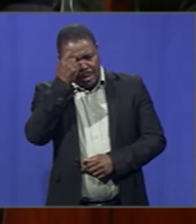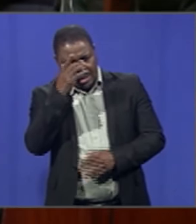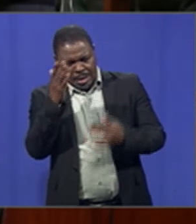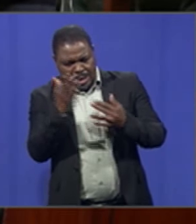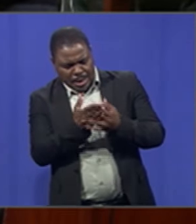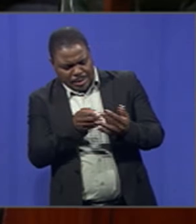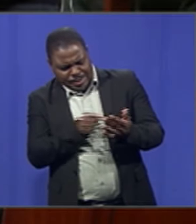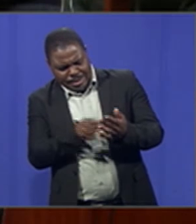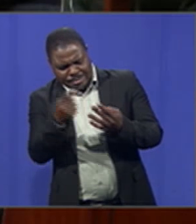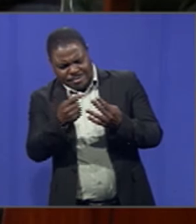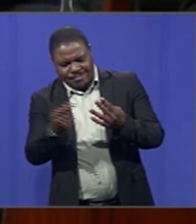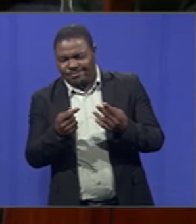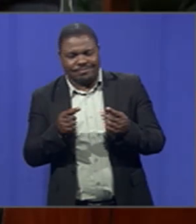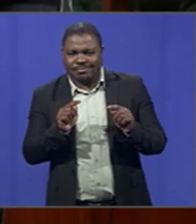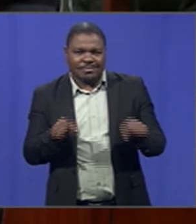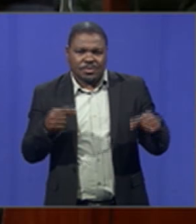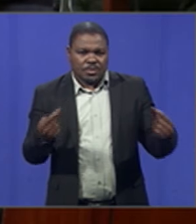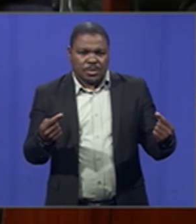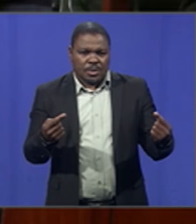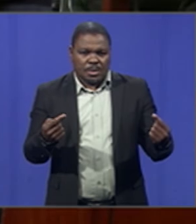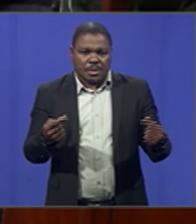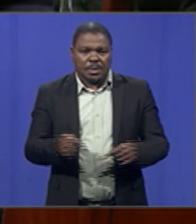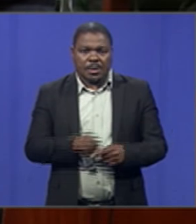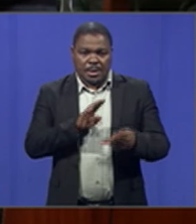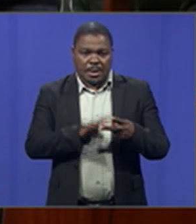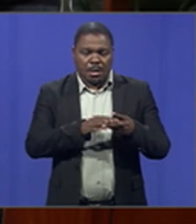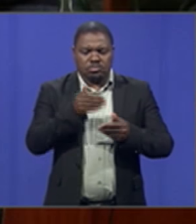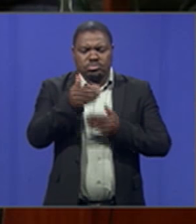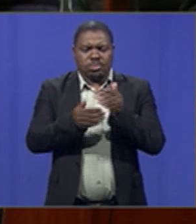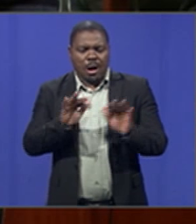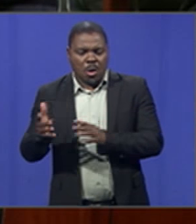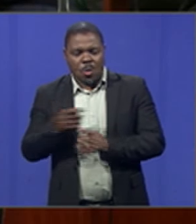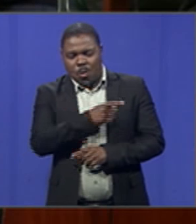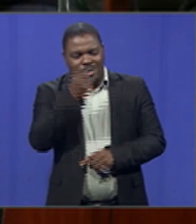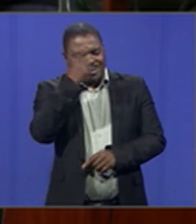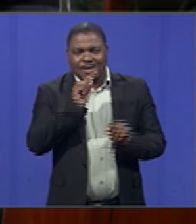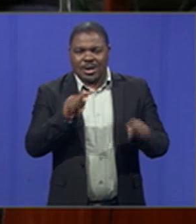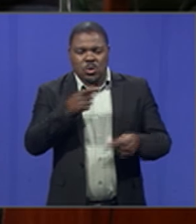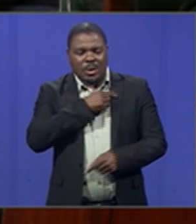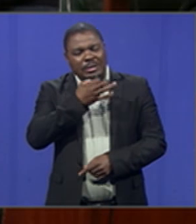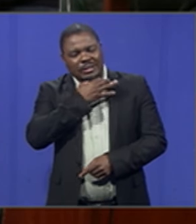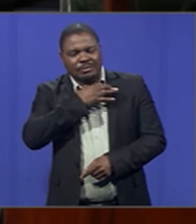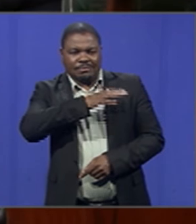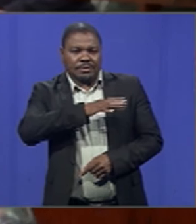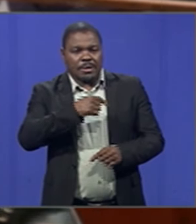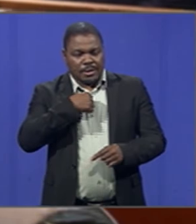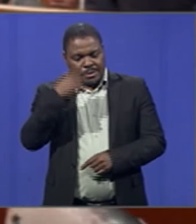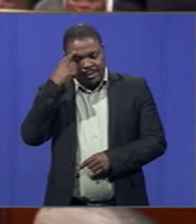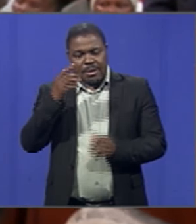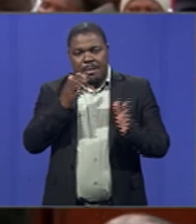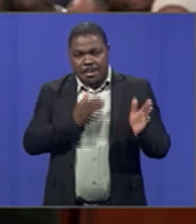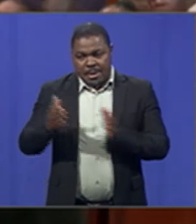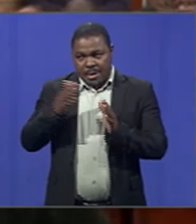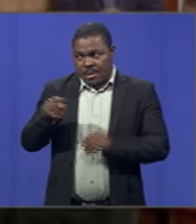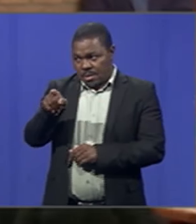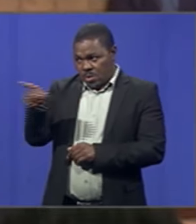charges that have been read, and even the proceedings today. For that reason, I have arranged with my learned